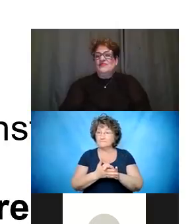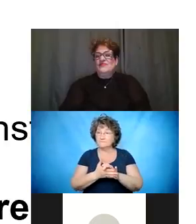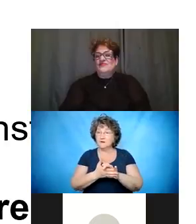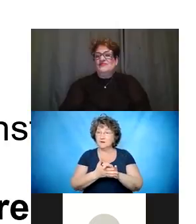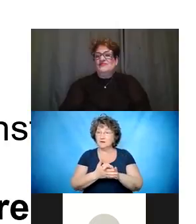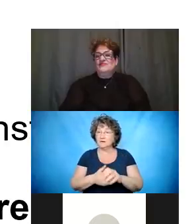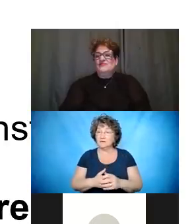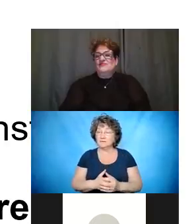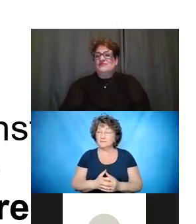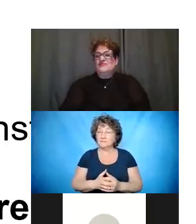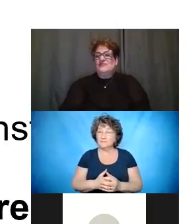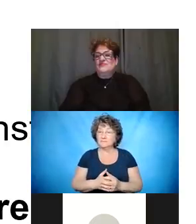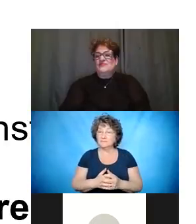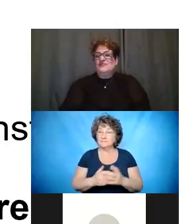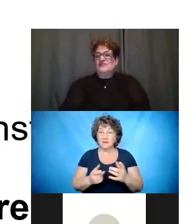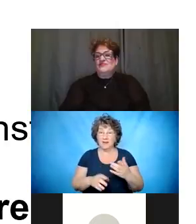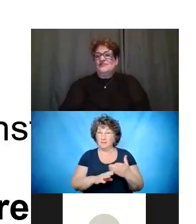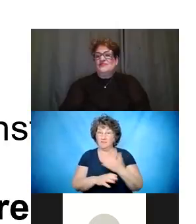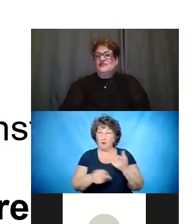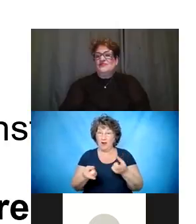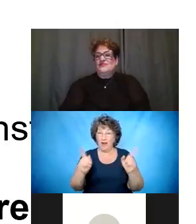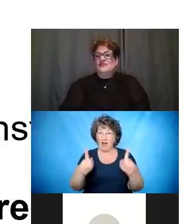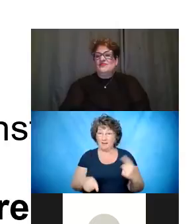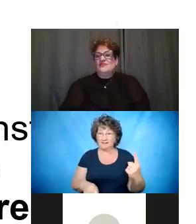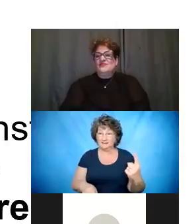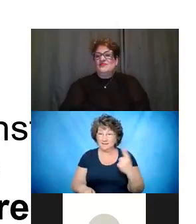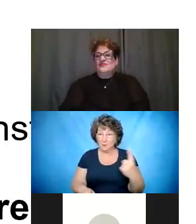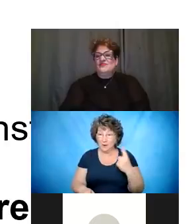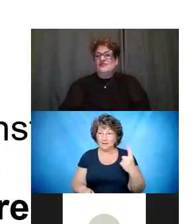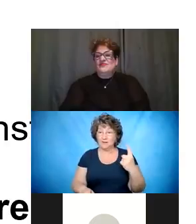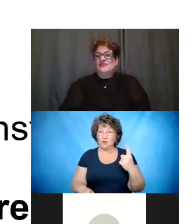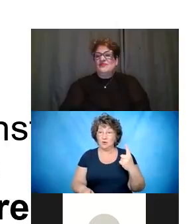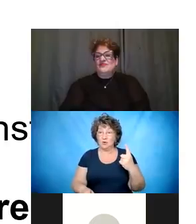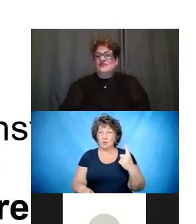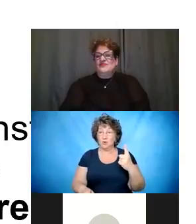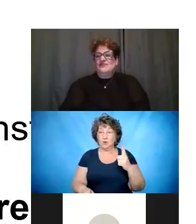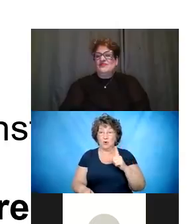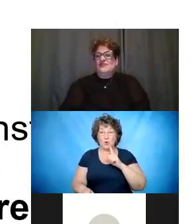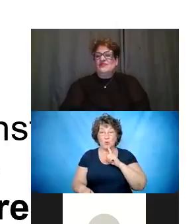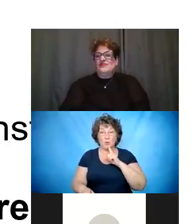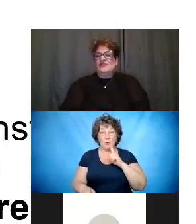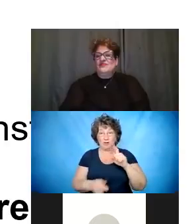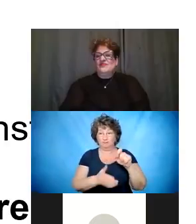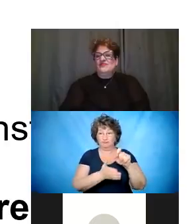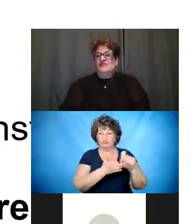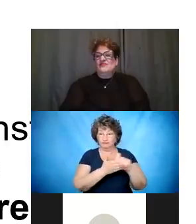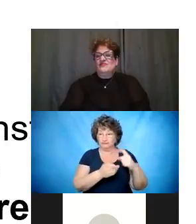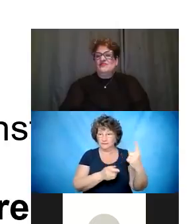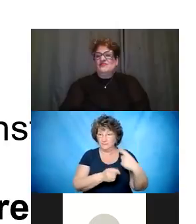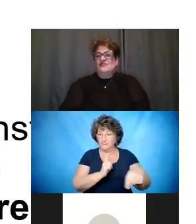before somebody writes something positive